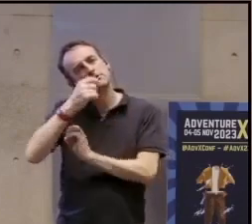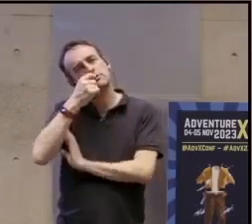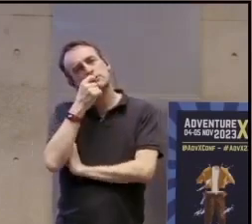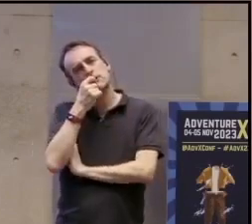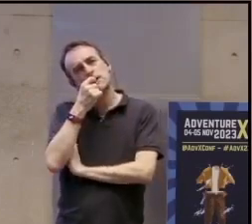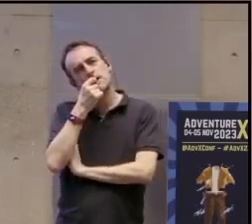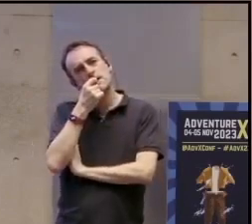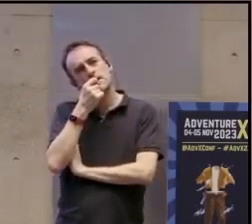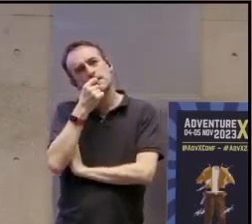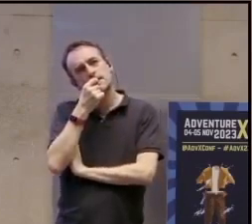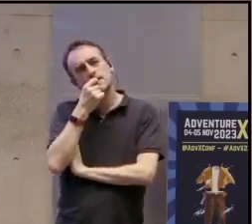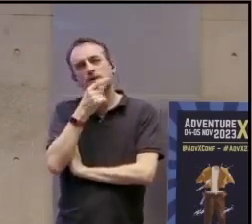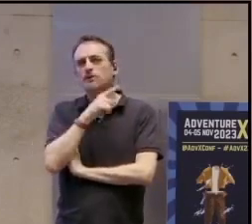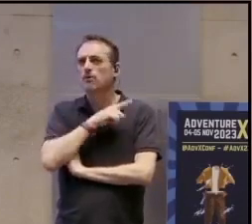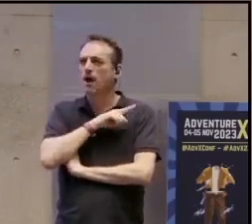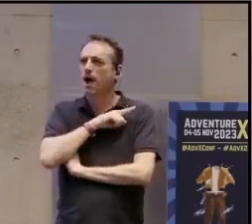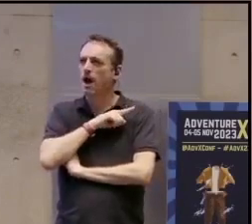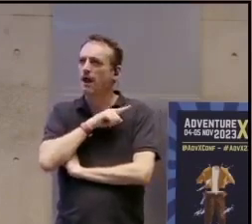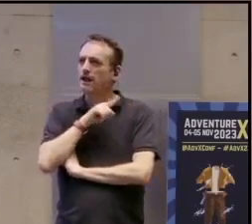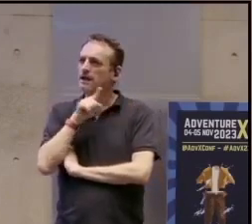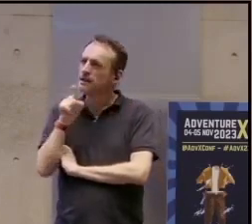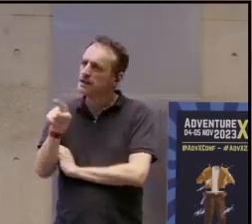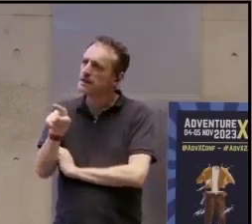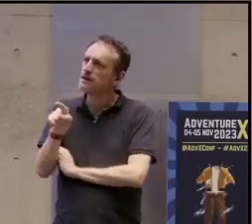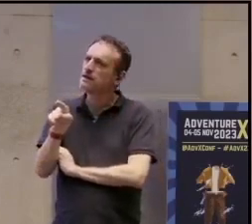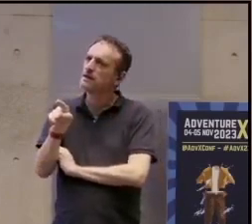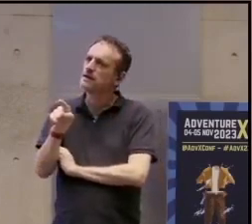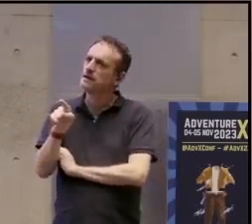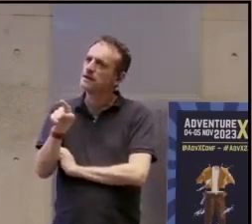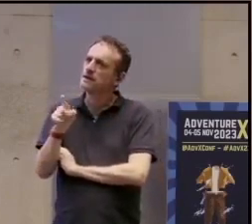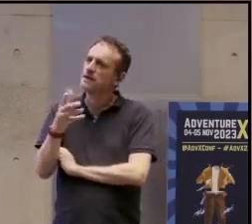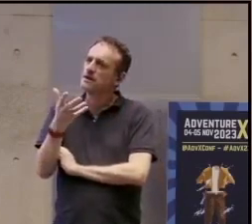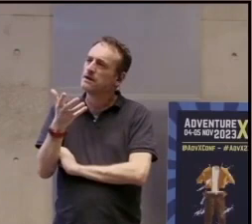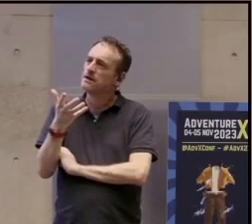there a sector of society that's really interested in a game that